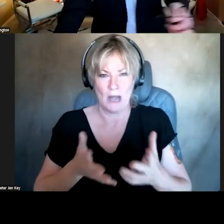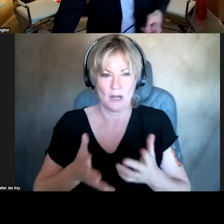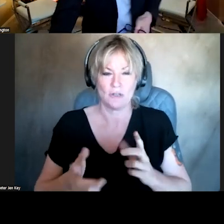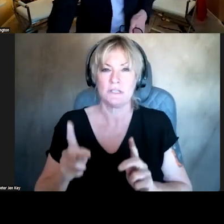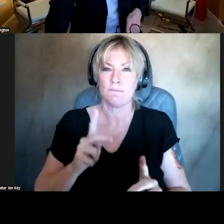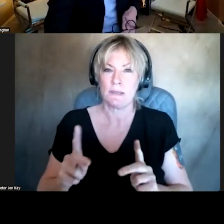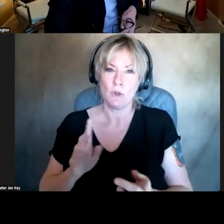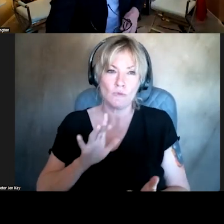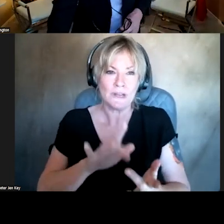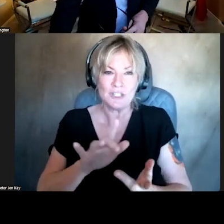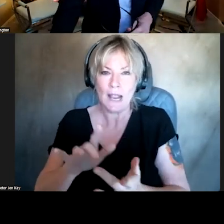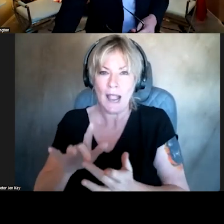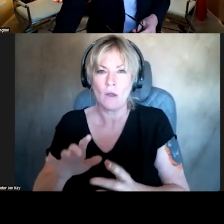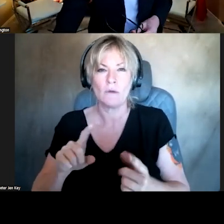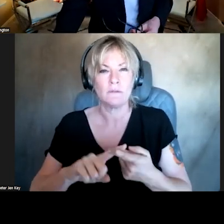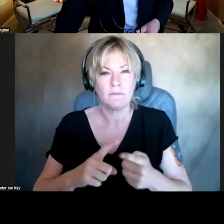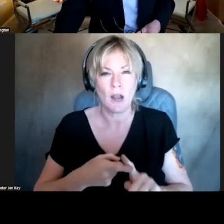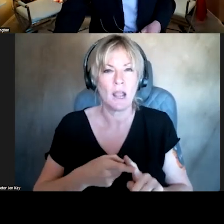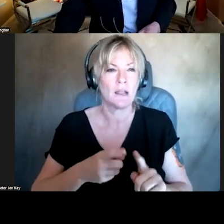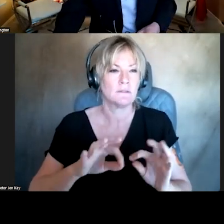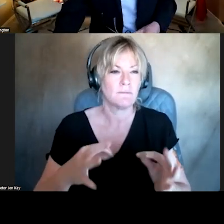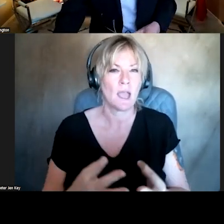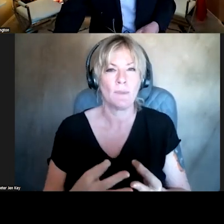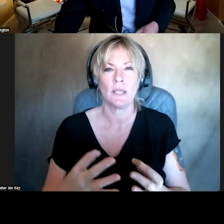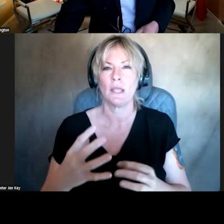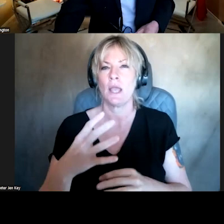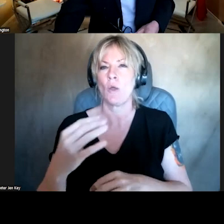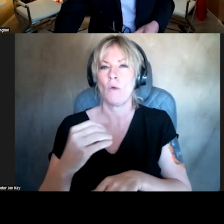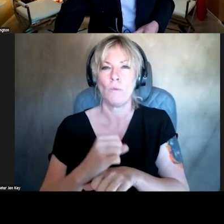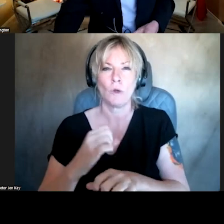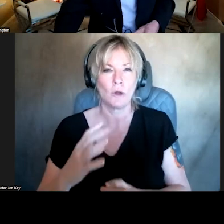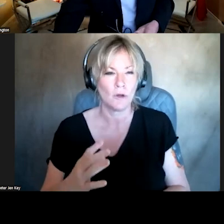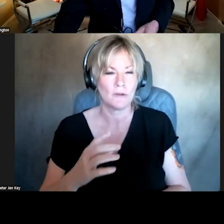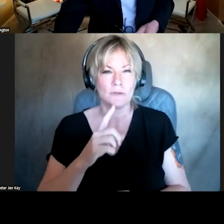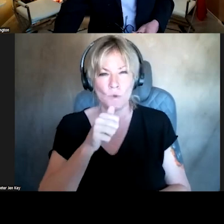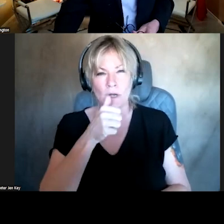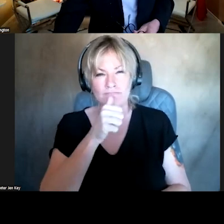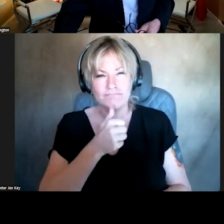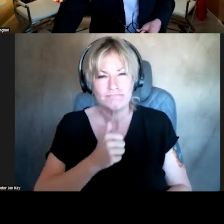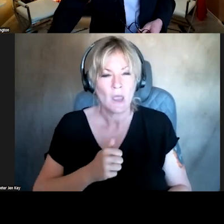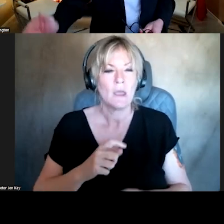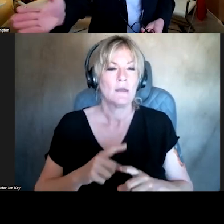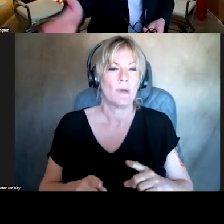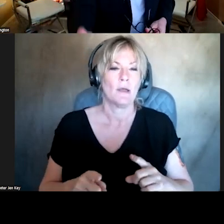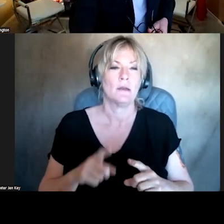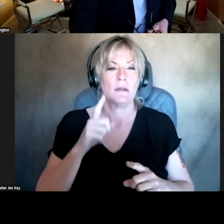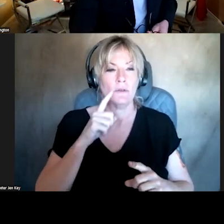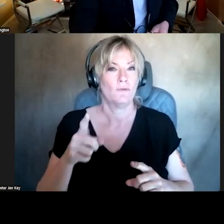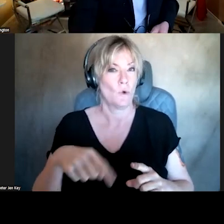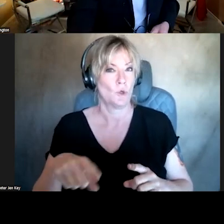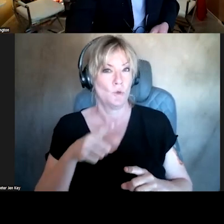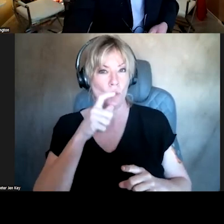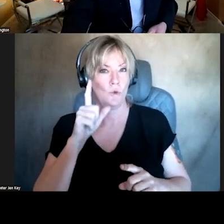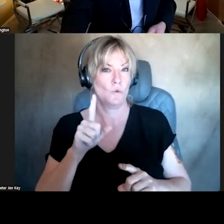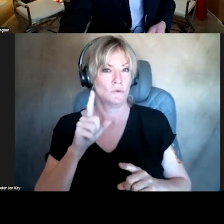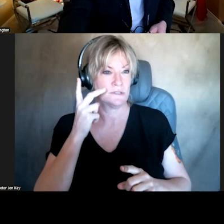to our friends and family and colleagues who might be in pain. But for those of you who were in the pre-show and